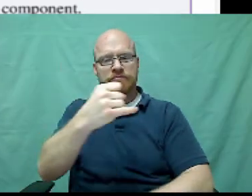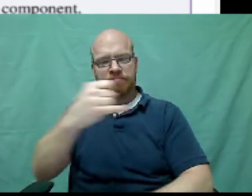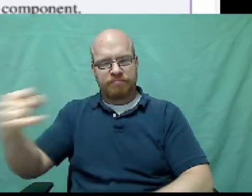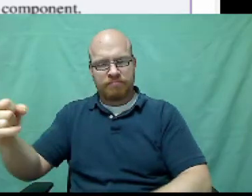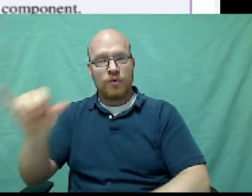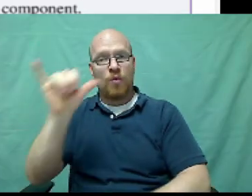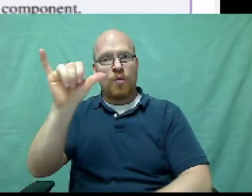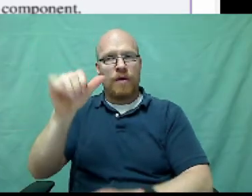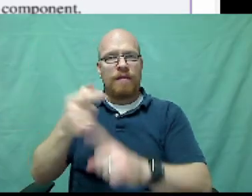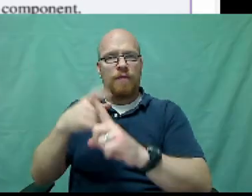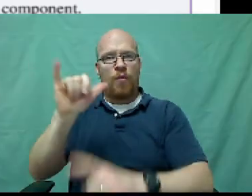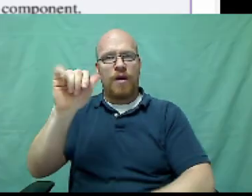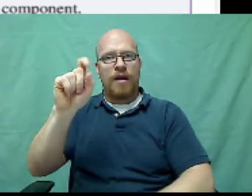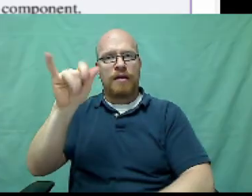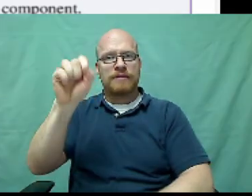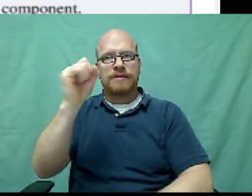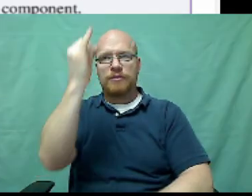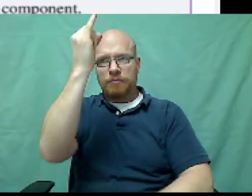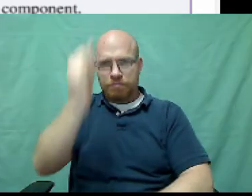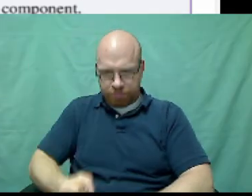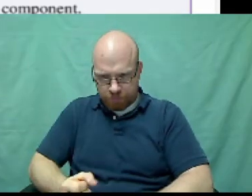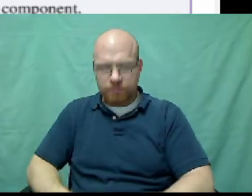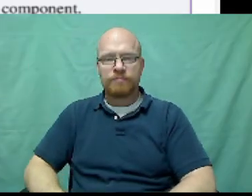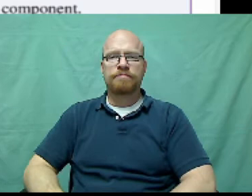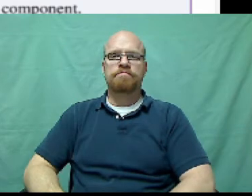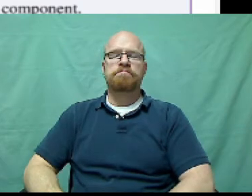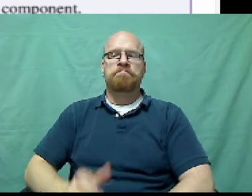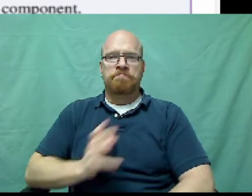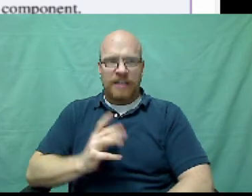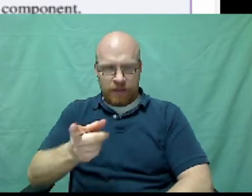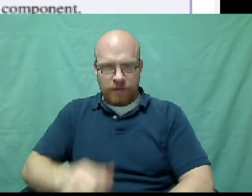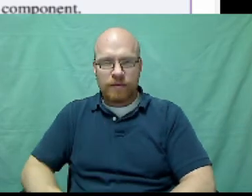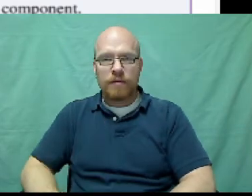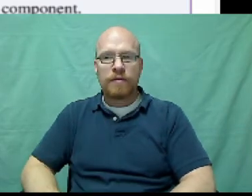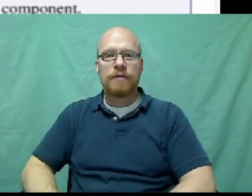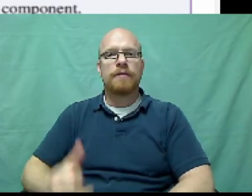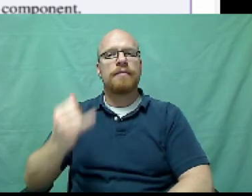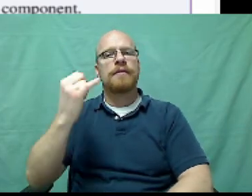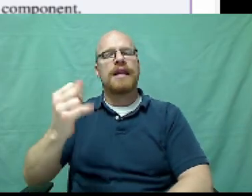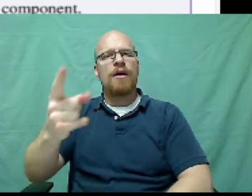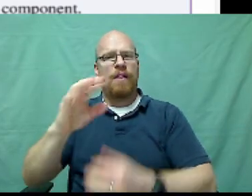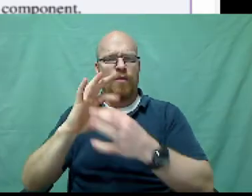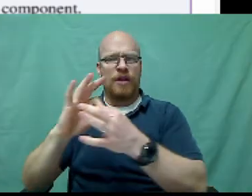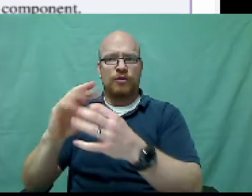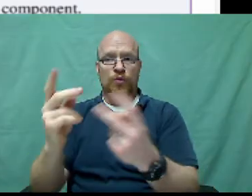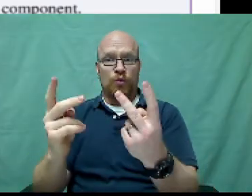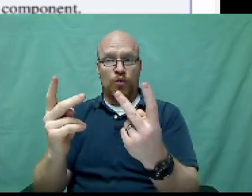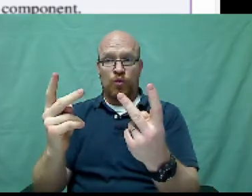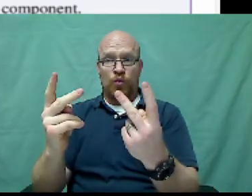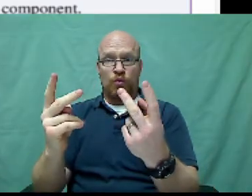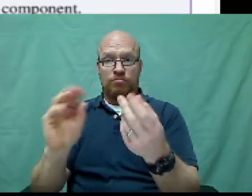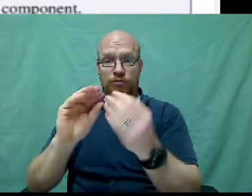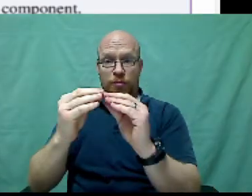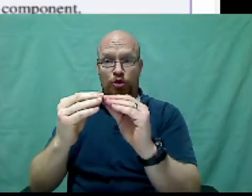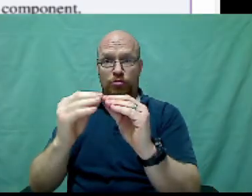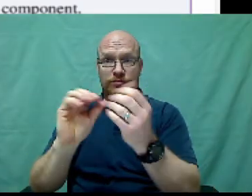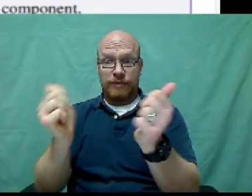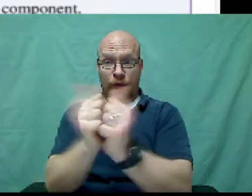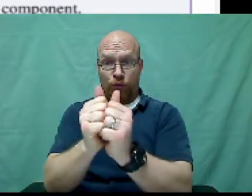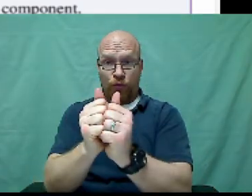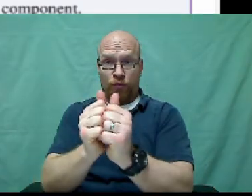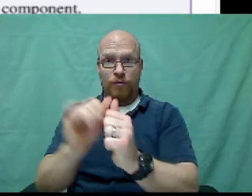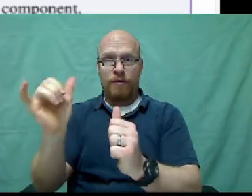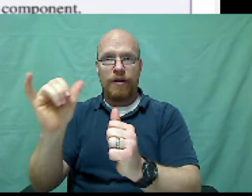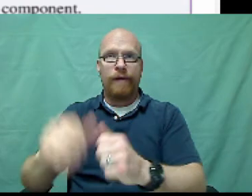the x-axis, possibly, and the y is from the y-axis, and that's fine. Now, the relationship between these two